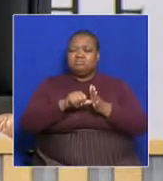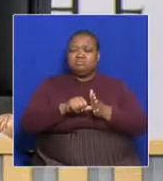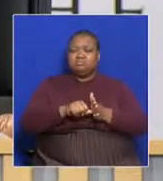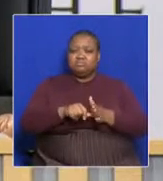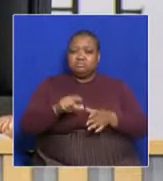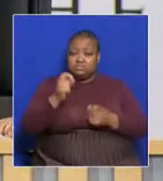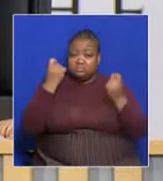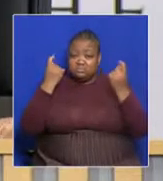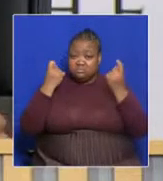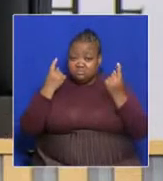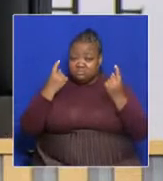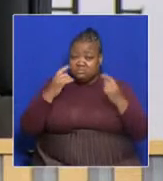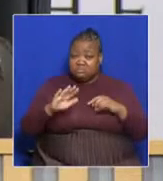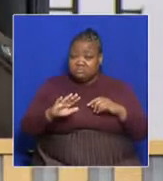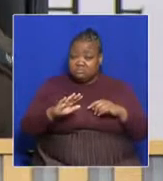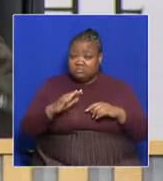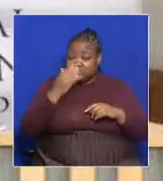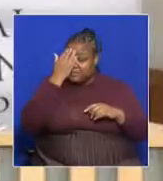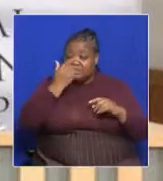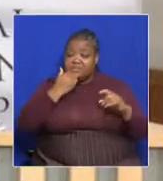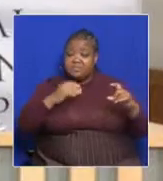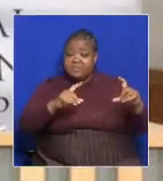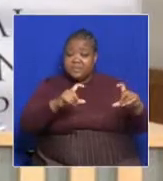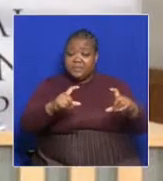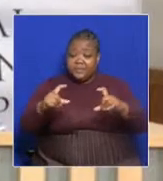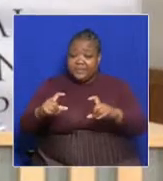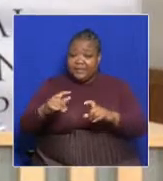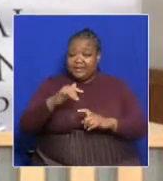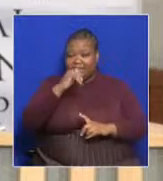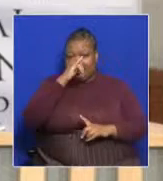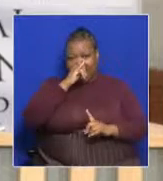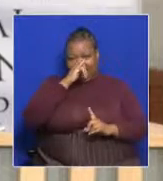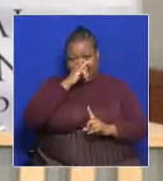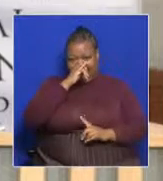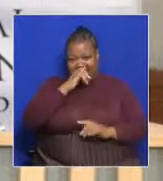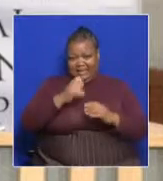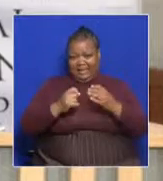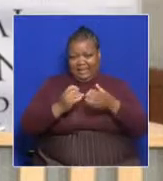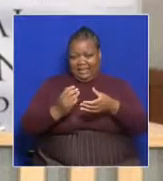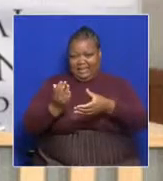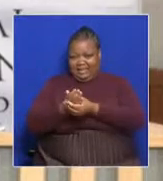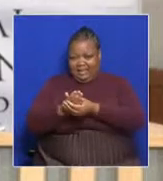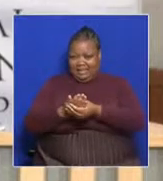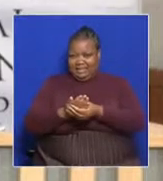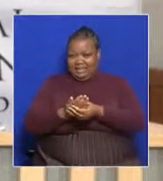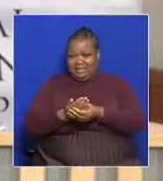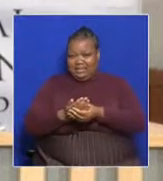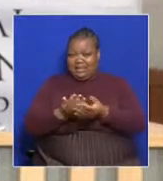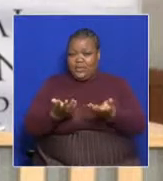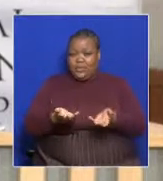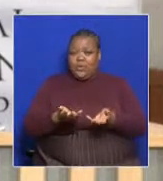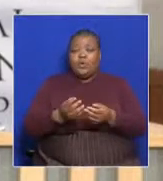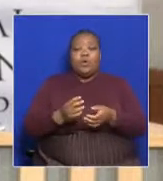in subsequent criminal cases or even a case brought